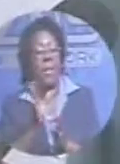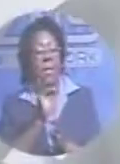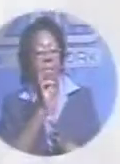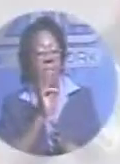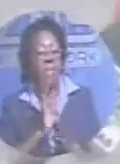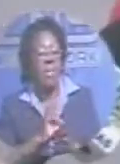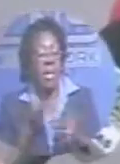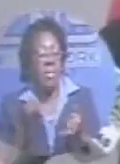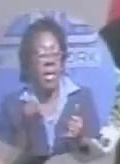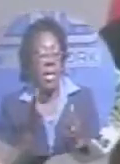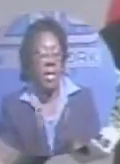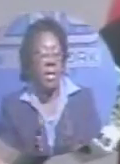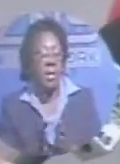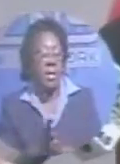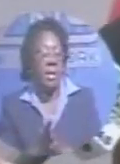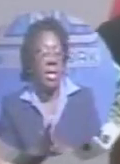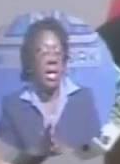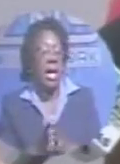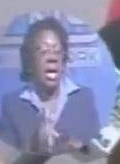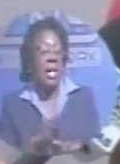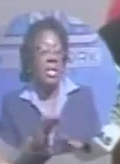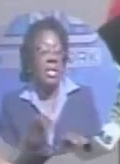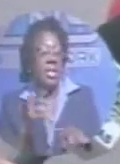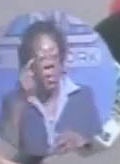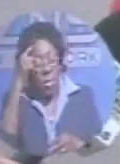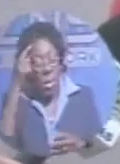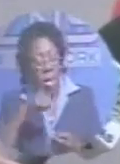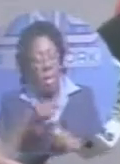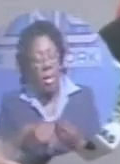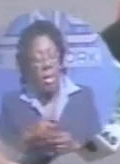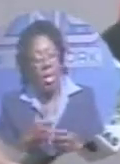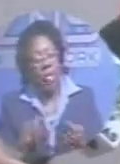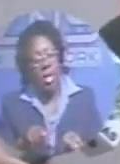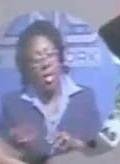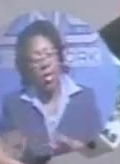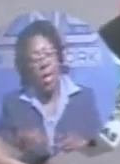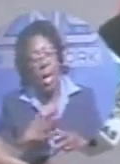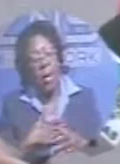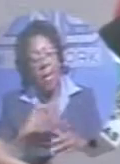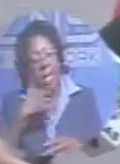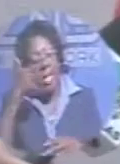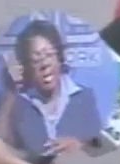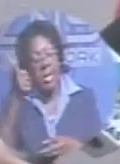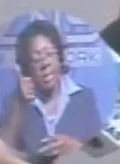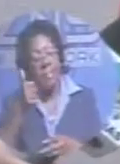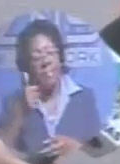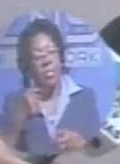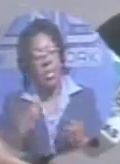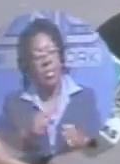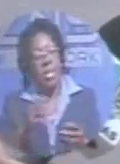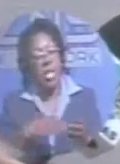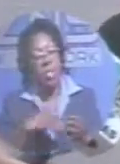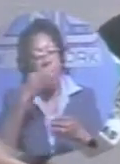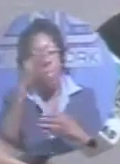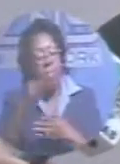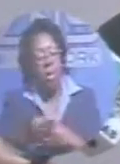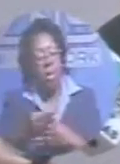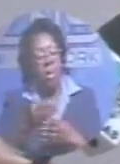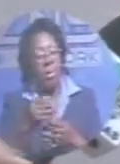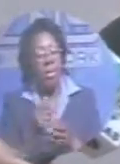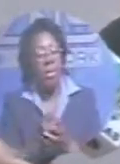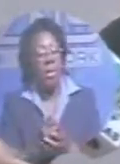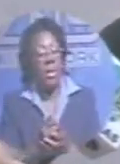around the country. I just don't think about it. You know, I just try to do my best and just try to move forward from that. I